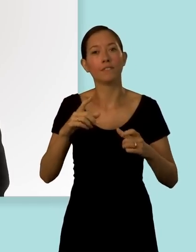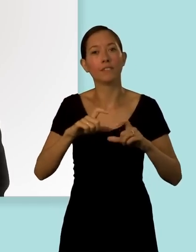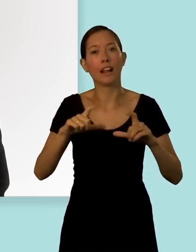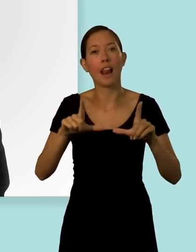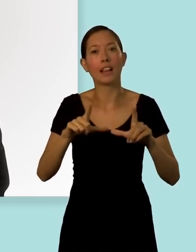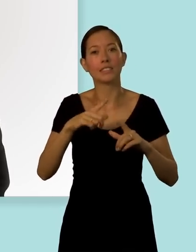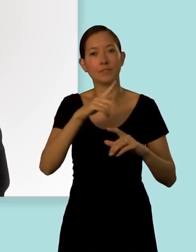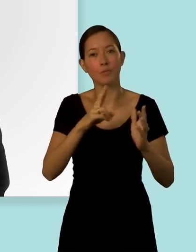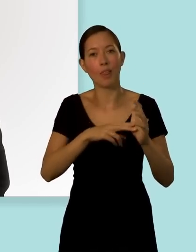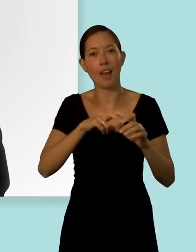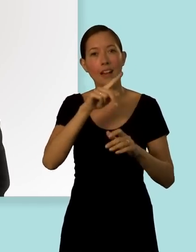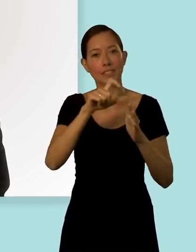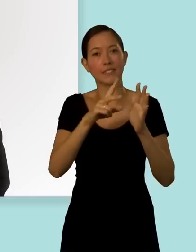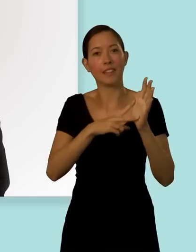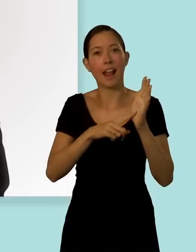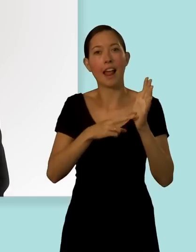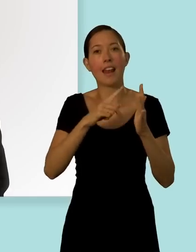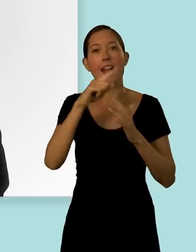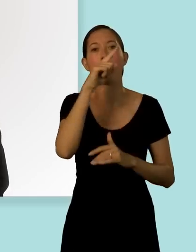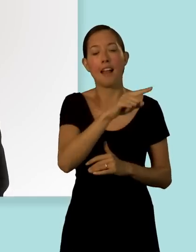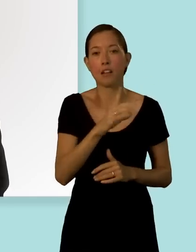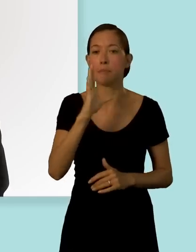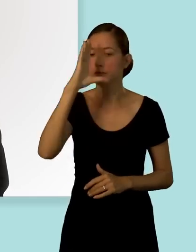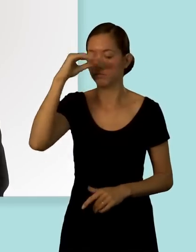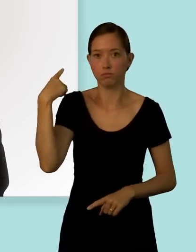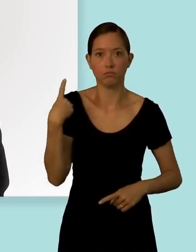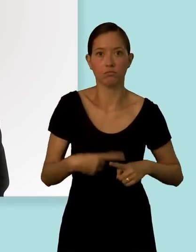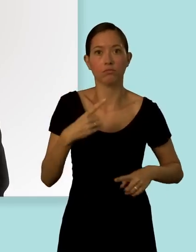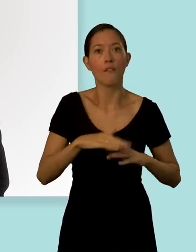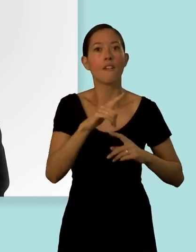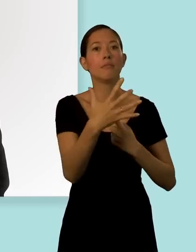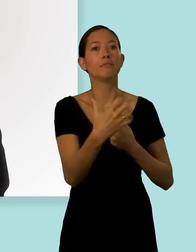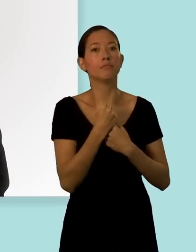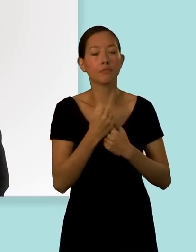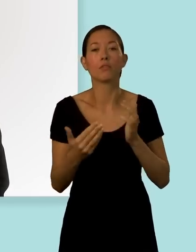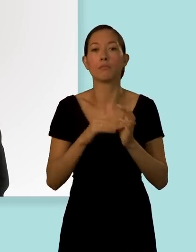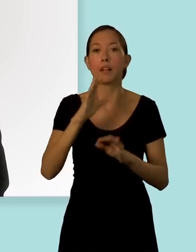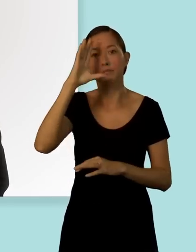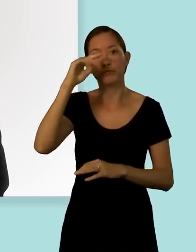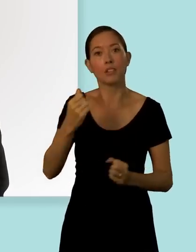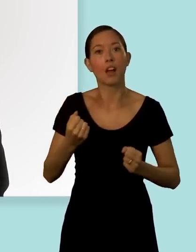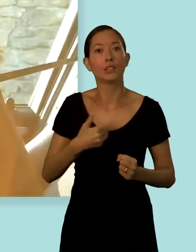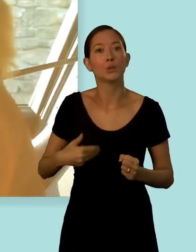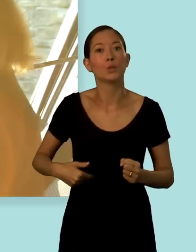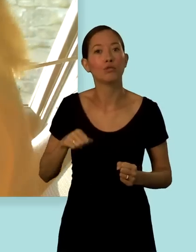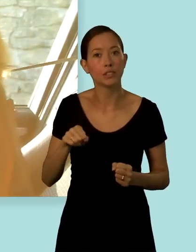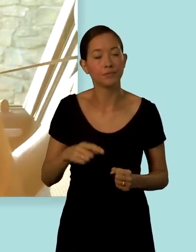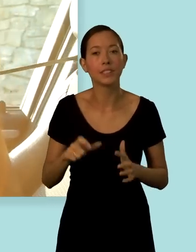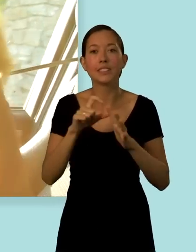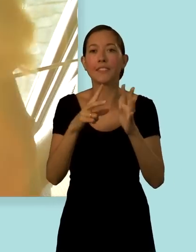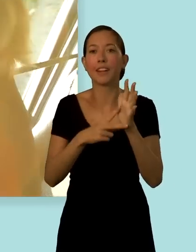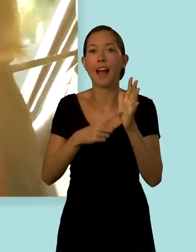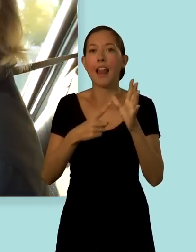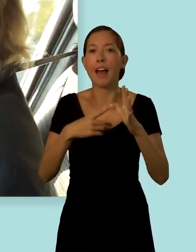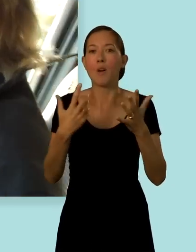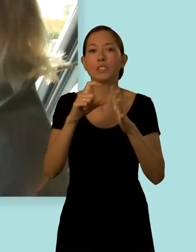Ireland, DVLNI, promptly about your diagnosis. You must also tell your car insurance company. The DVLA